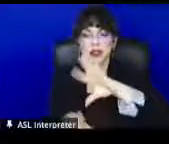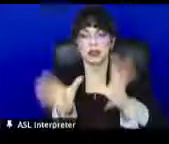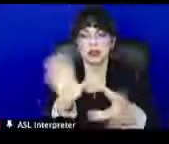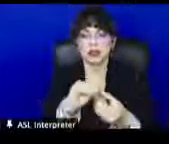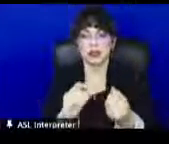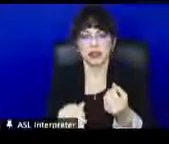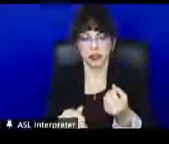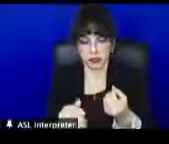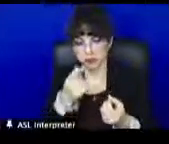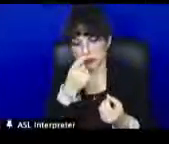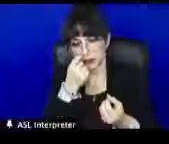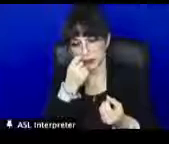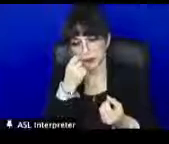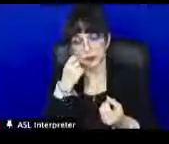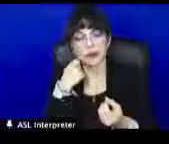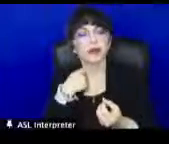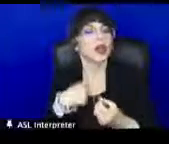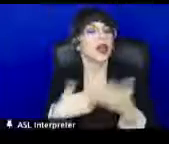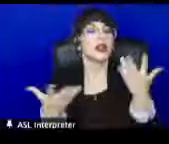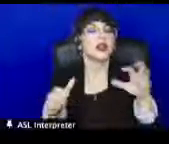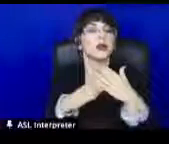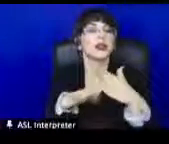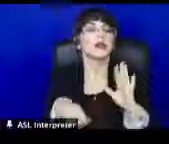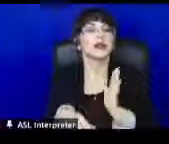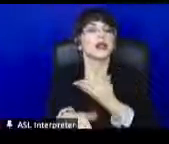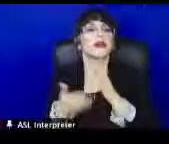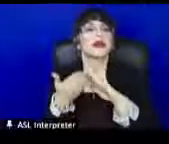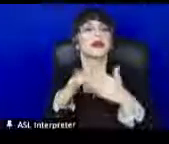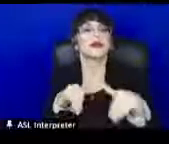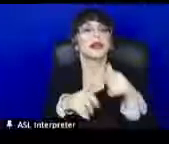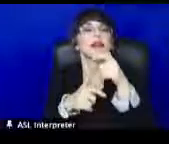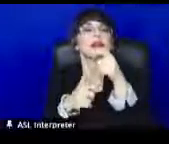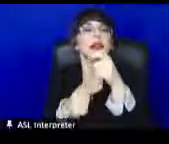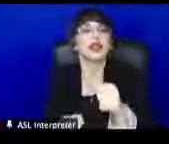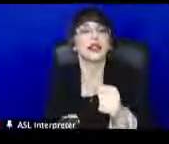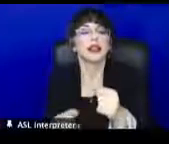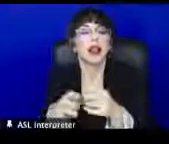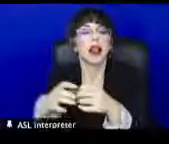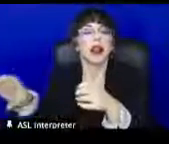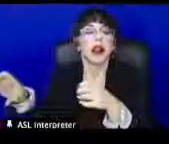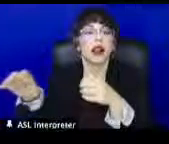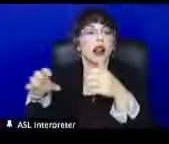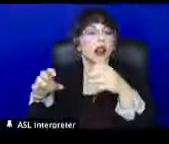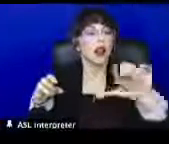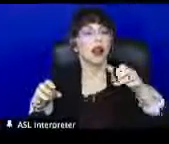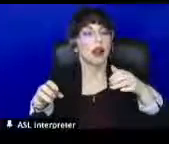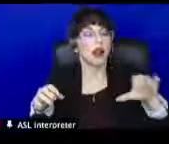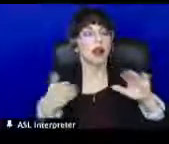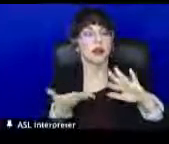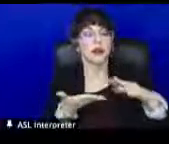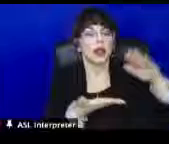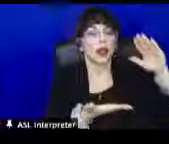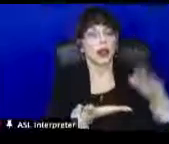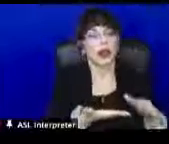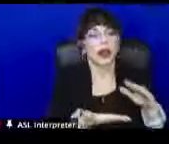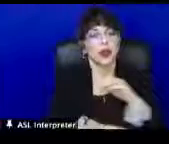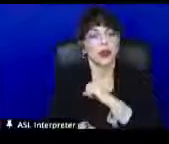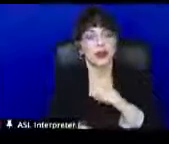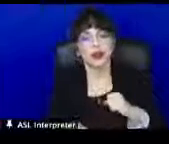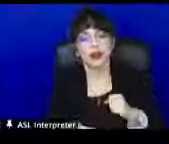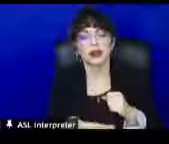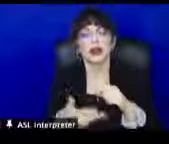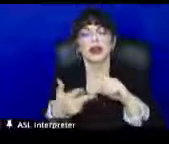rather than splitting our community of interest into unrelated state assembly, Senate, and